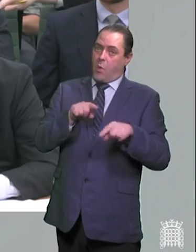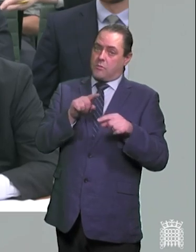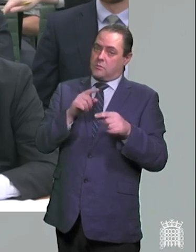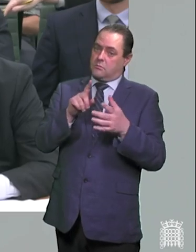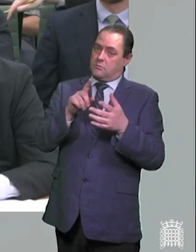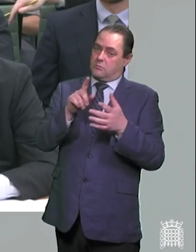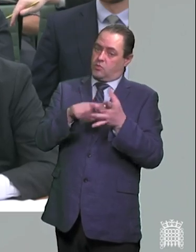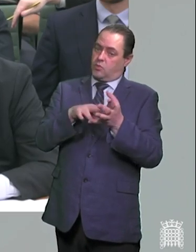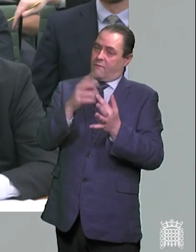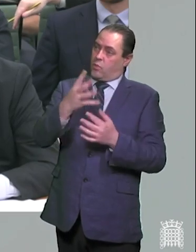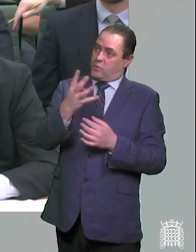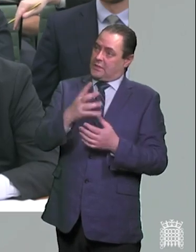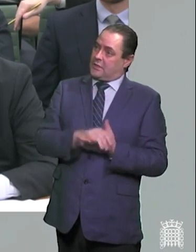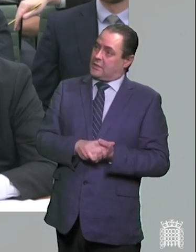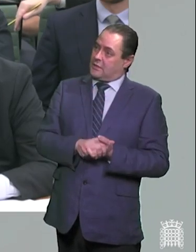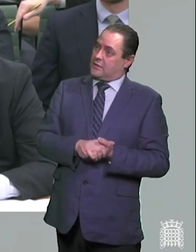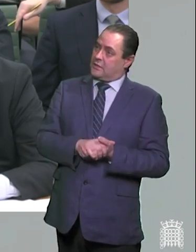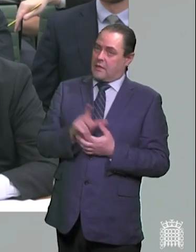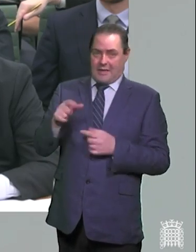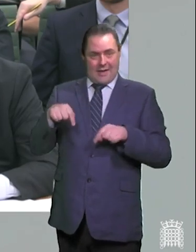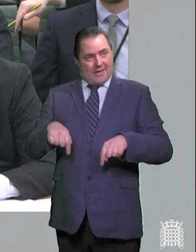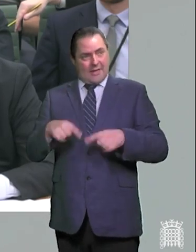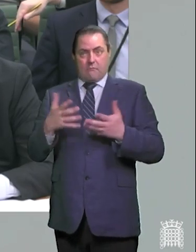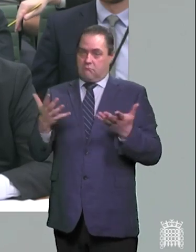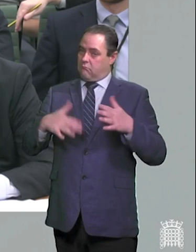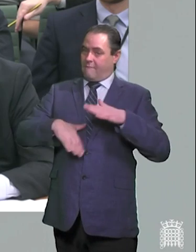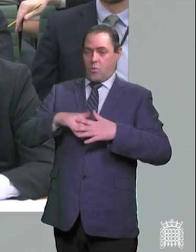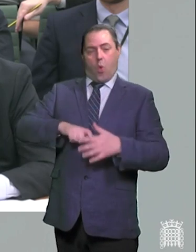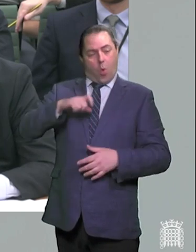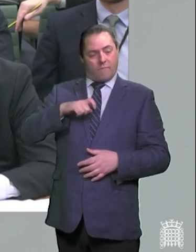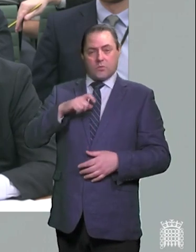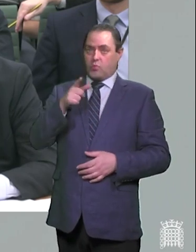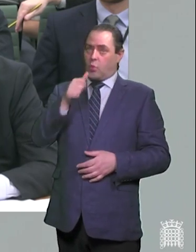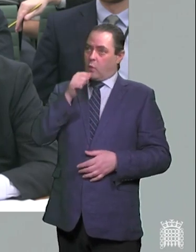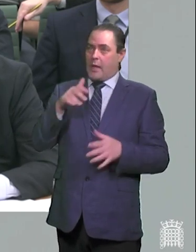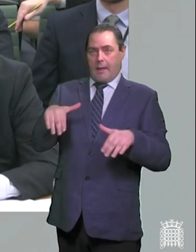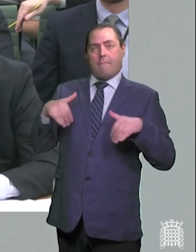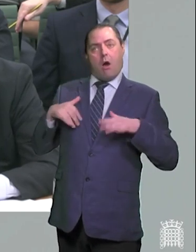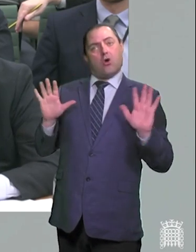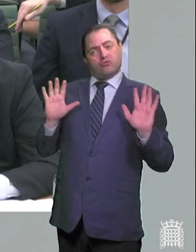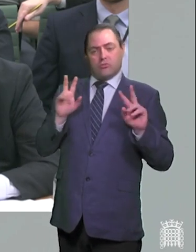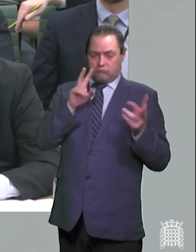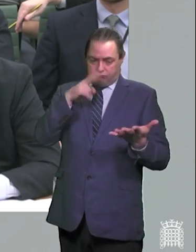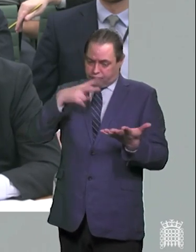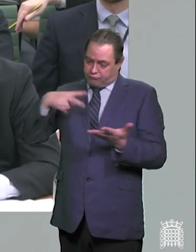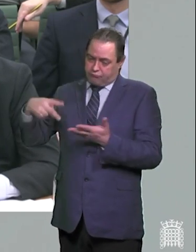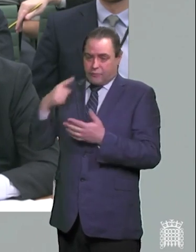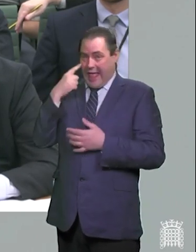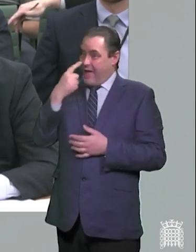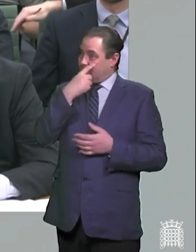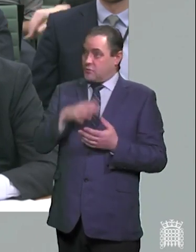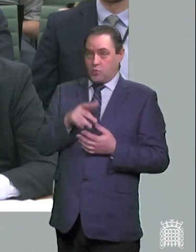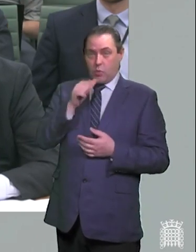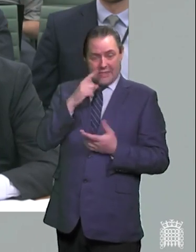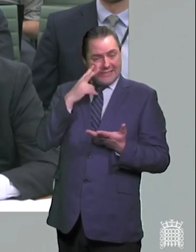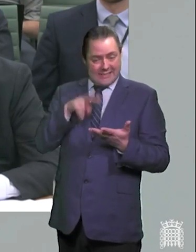have come before you this afternoon in full confidence that you will be impartial and that you will look at the evidence and that you